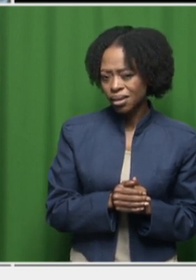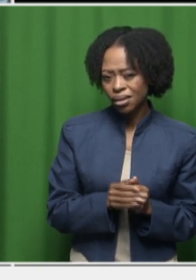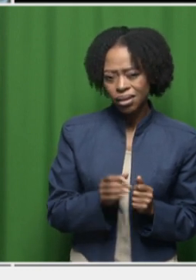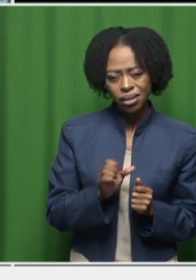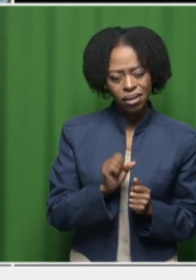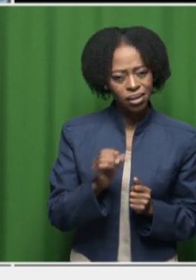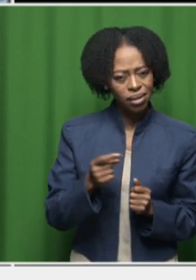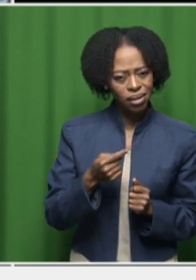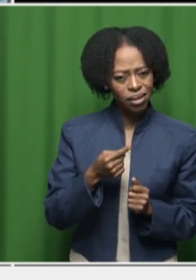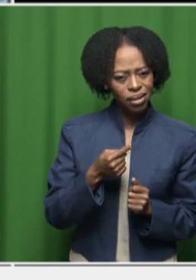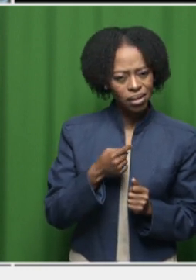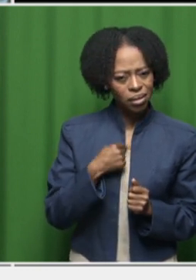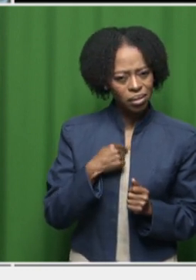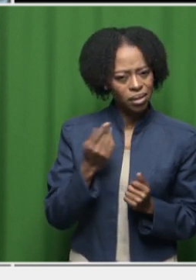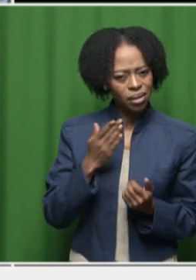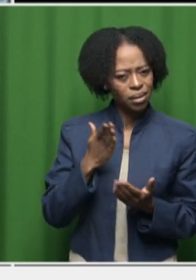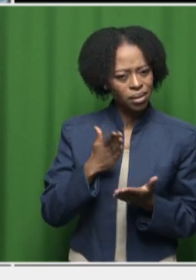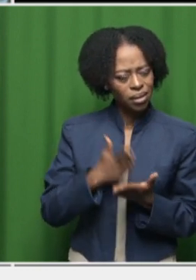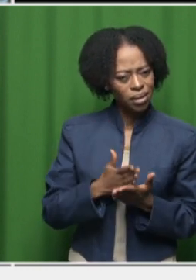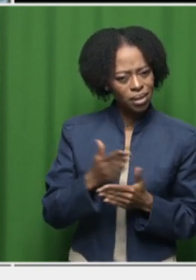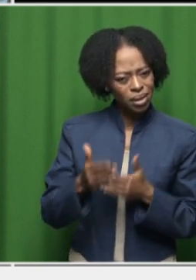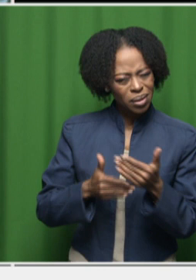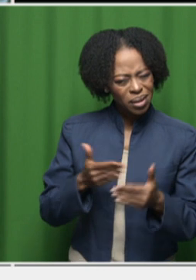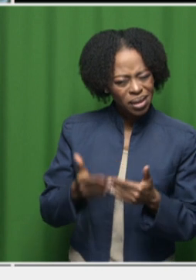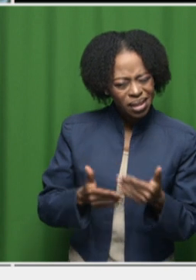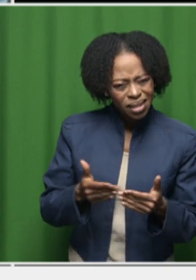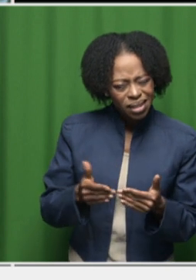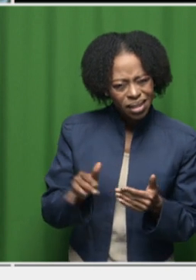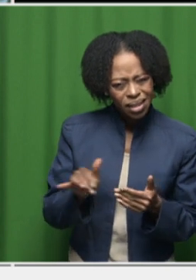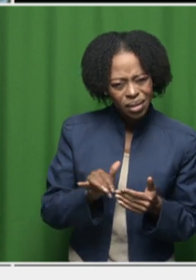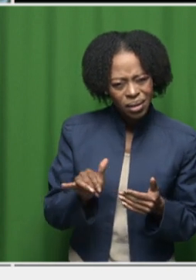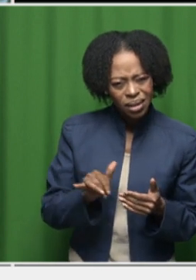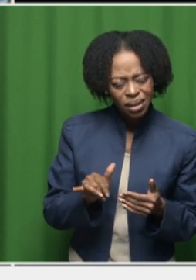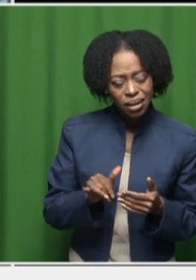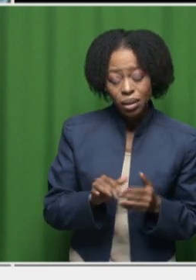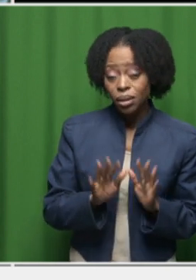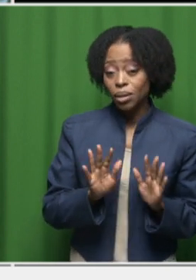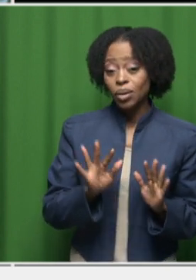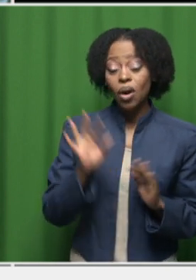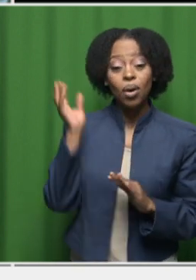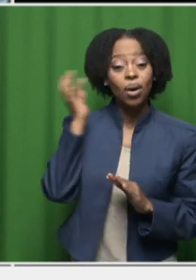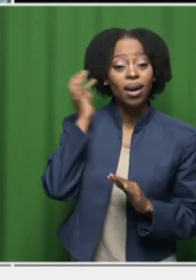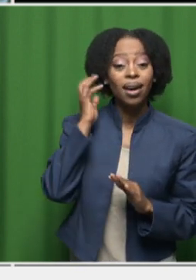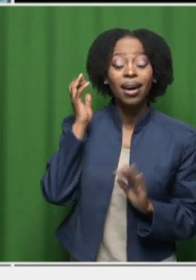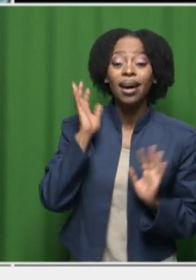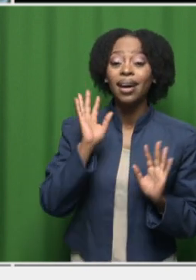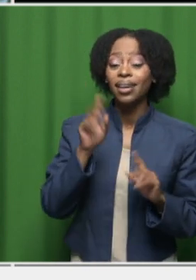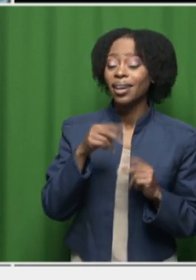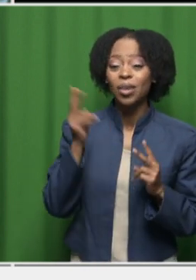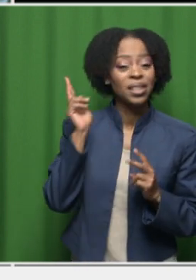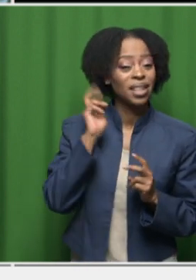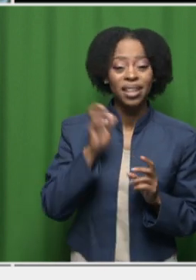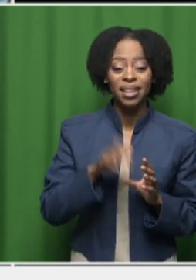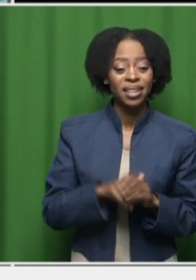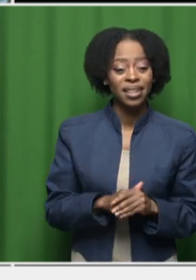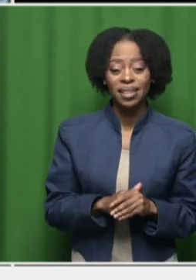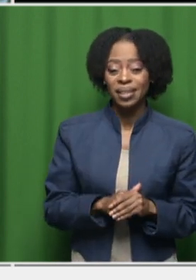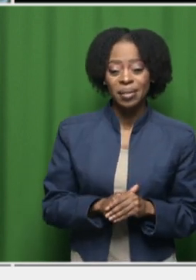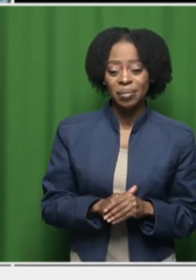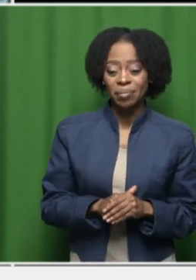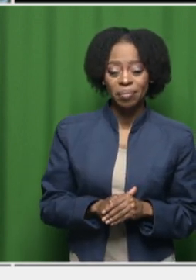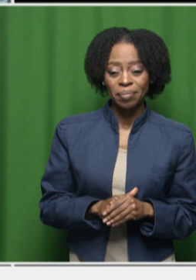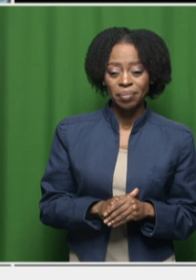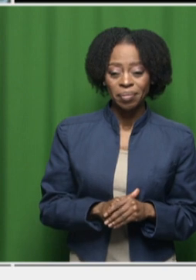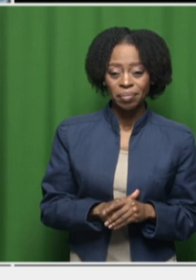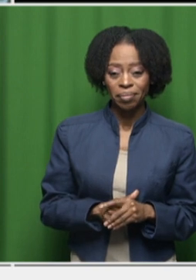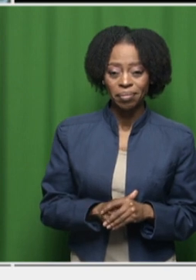of the duplication of processes by the National Assembly and the Office of the President. I really don't know what's going on there, but ours is just to say that